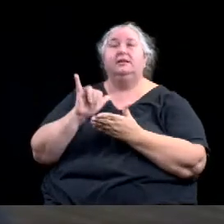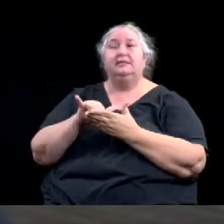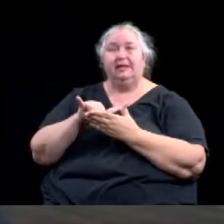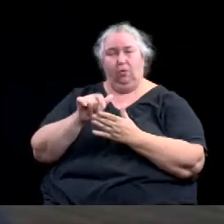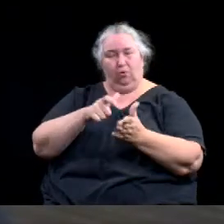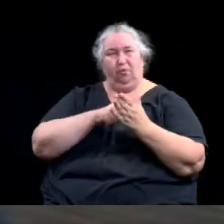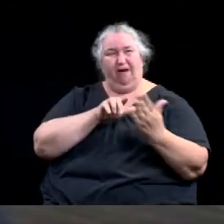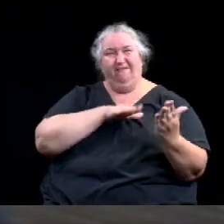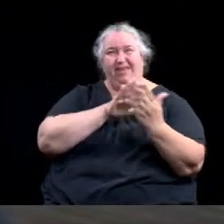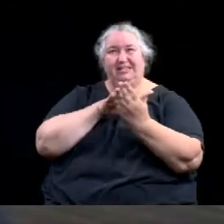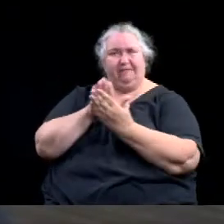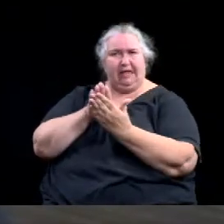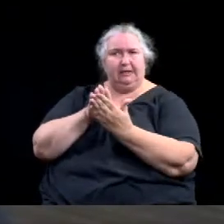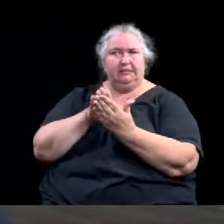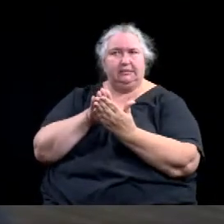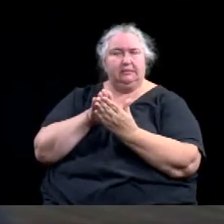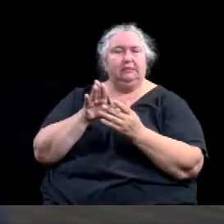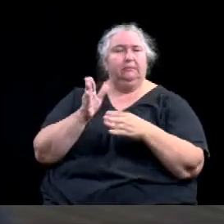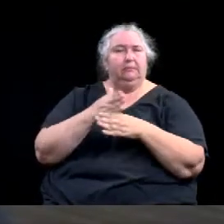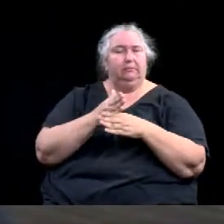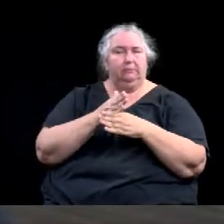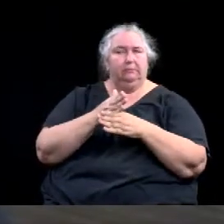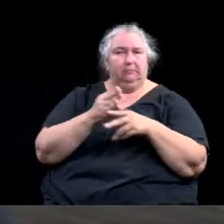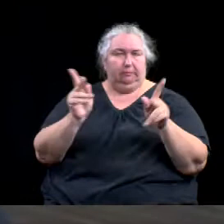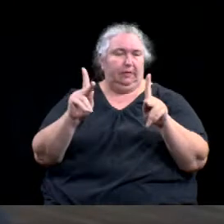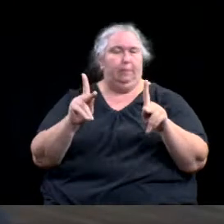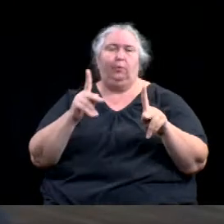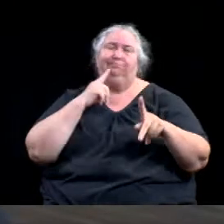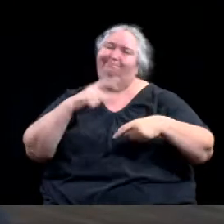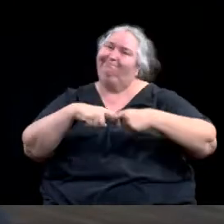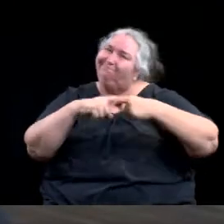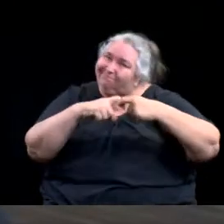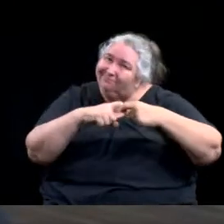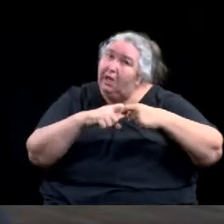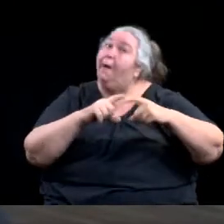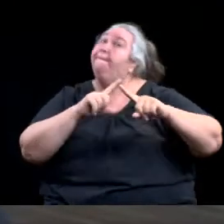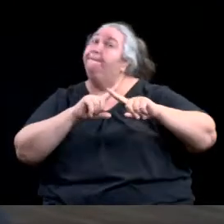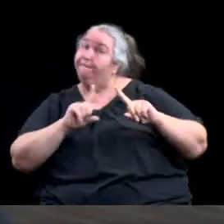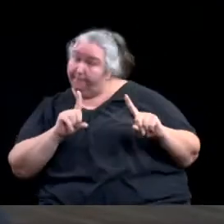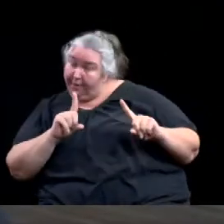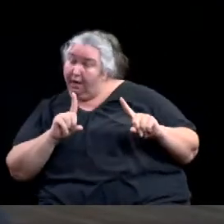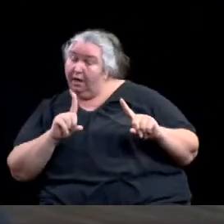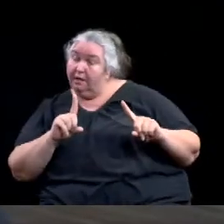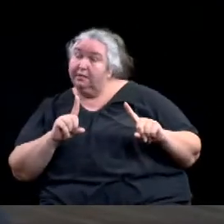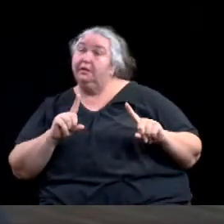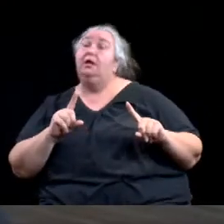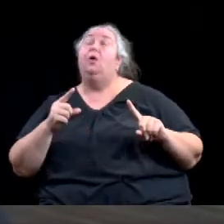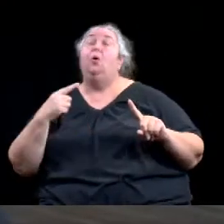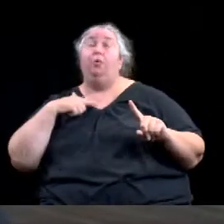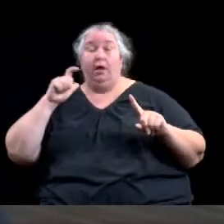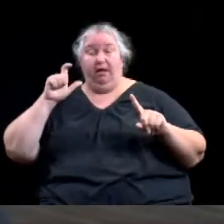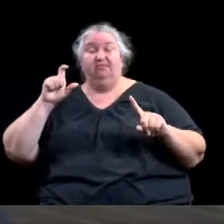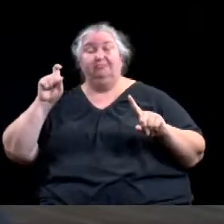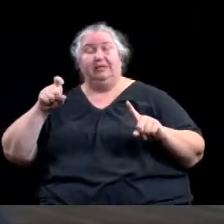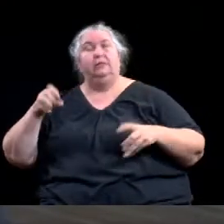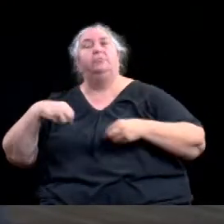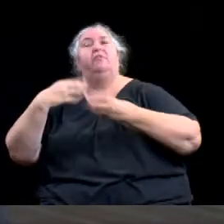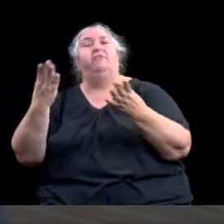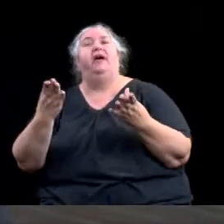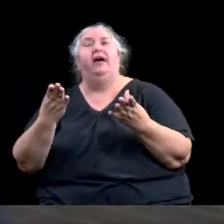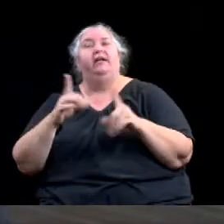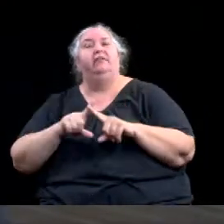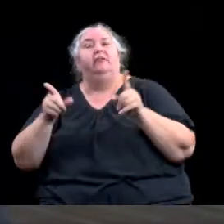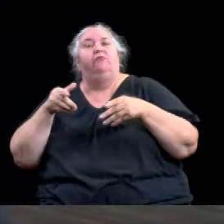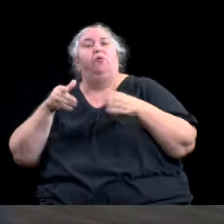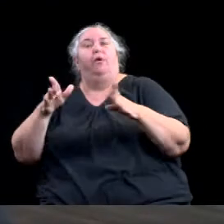offers alternative methods of communications with public officials. This includes public comment on agenda items. In an effort to allow for as much public input